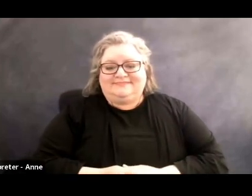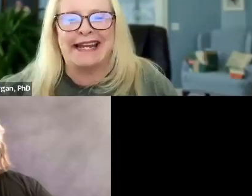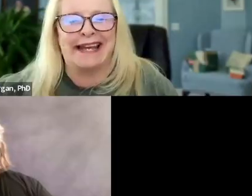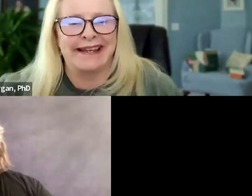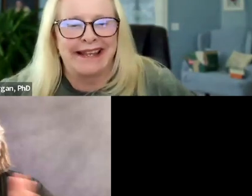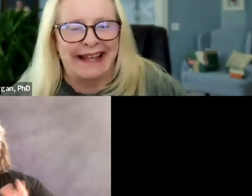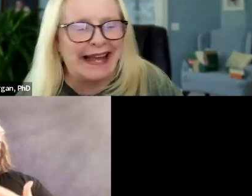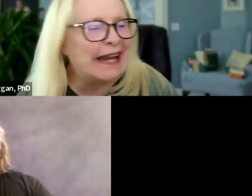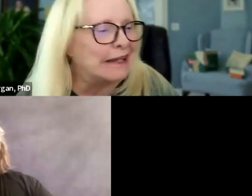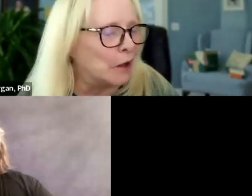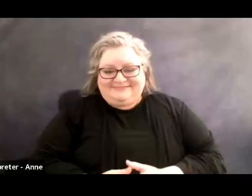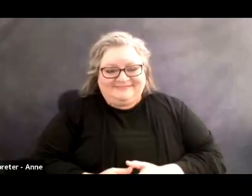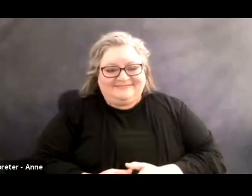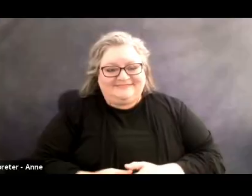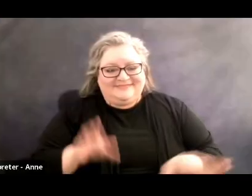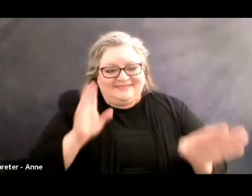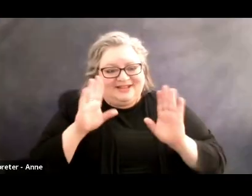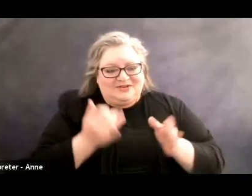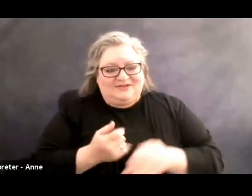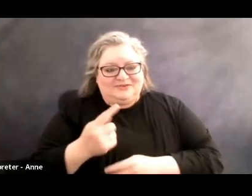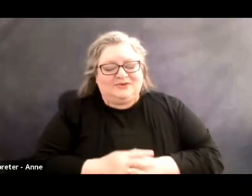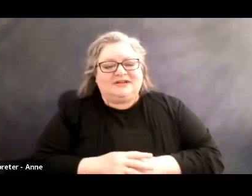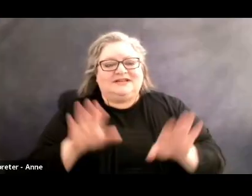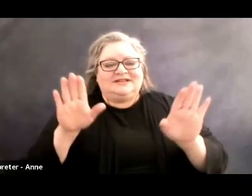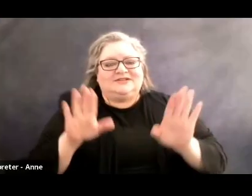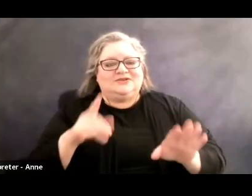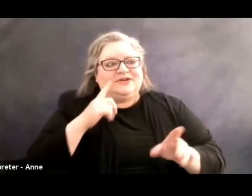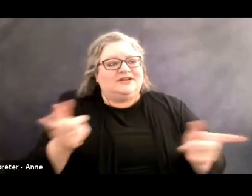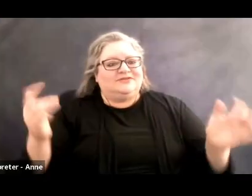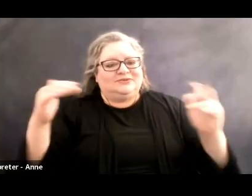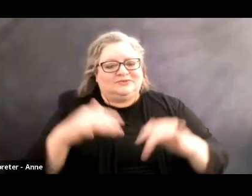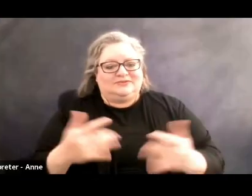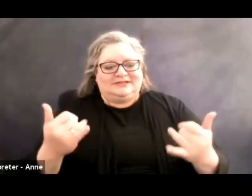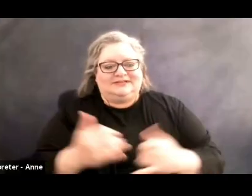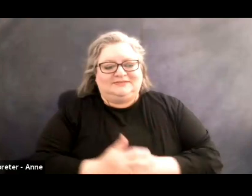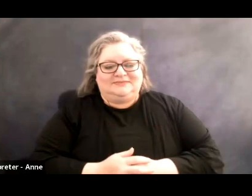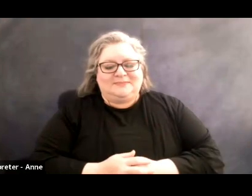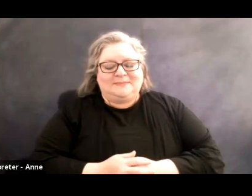Thank you, Dana. Hello, everyone. It's great to have you here with us.